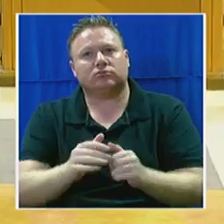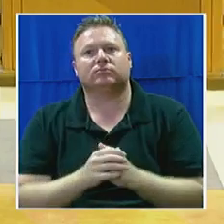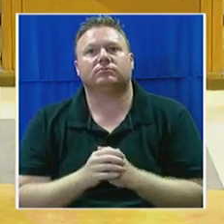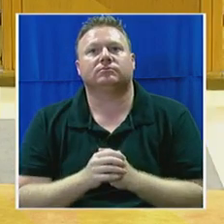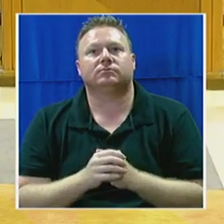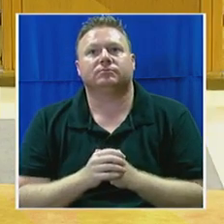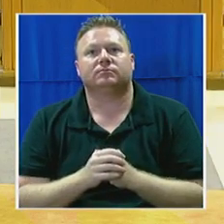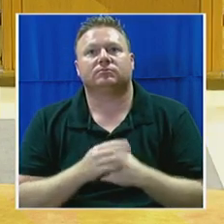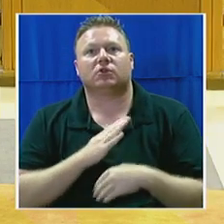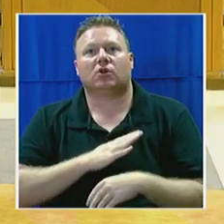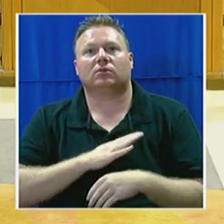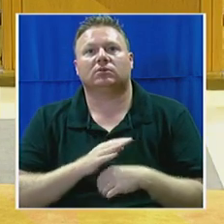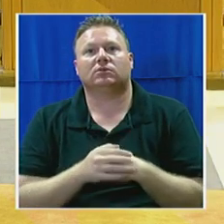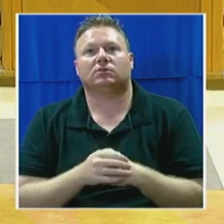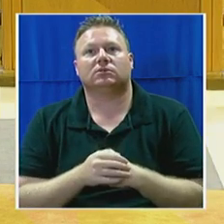Please.